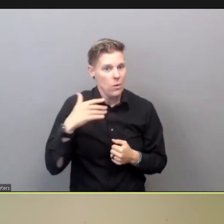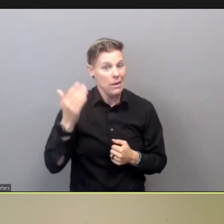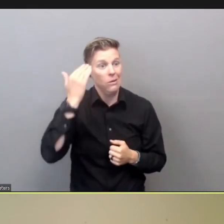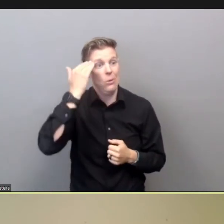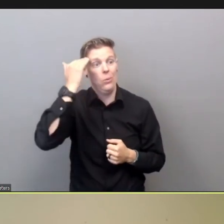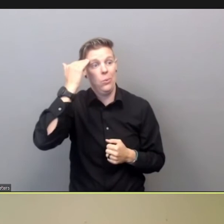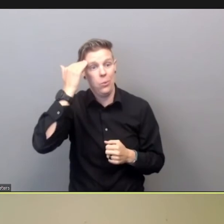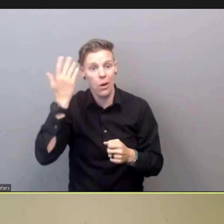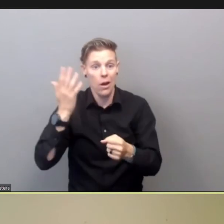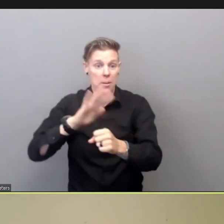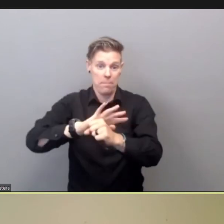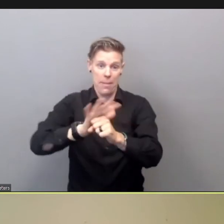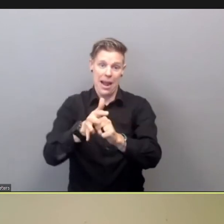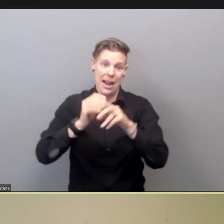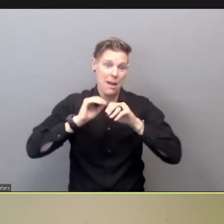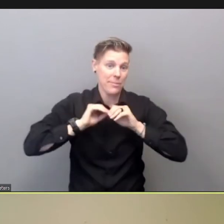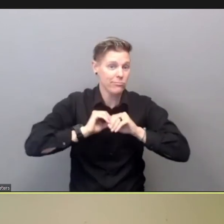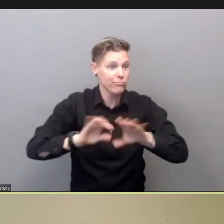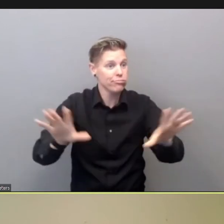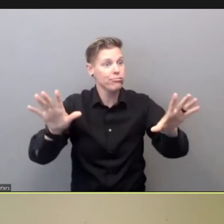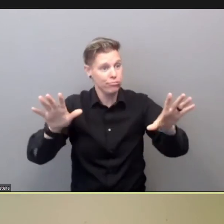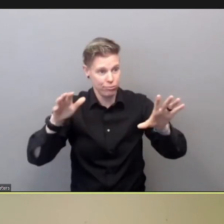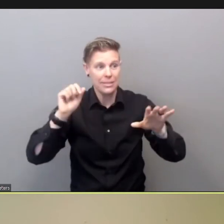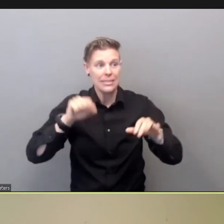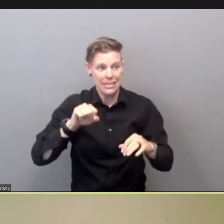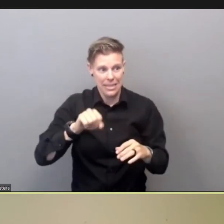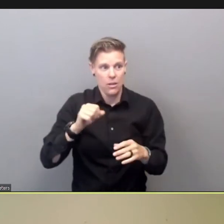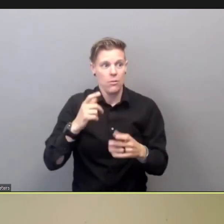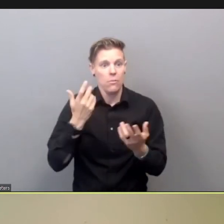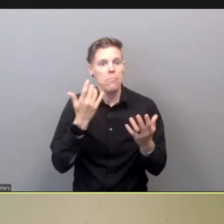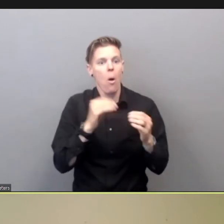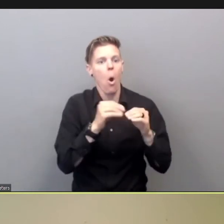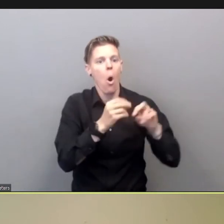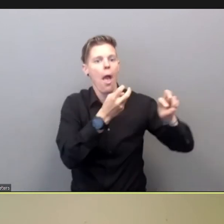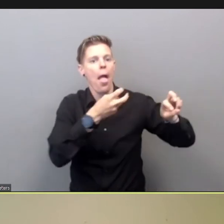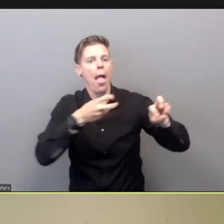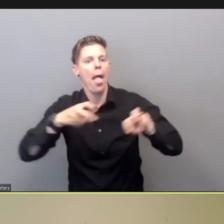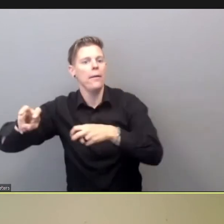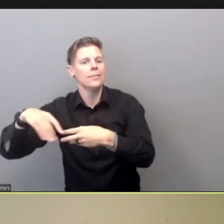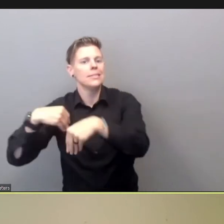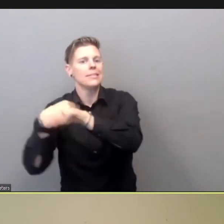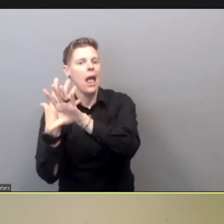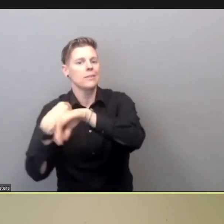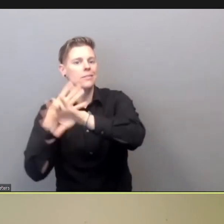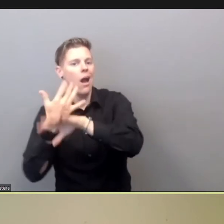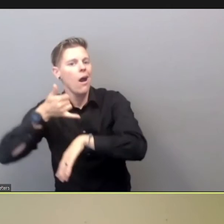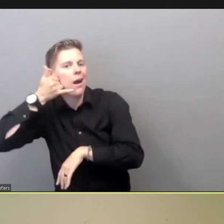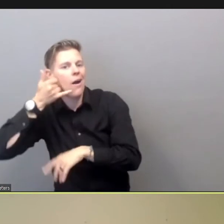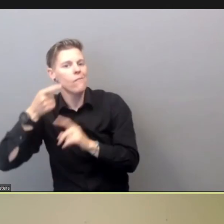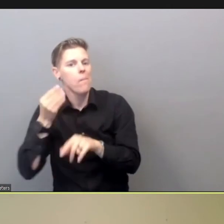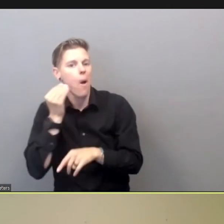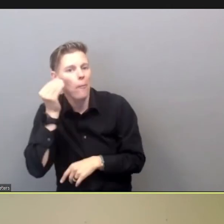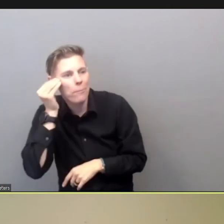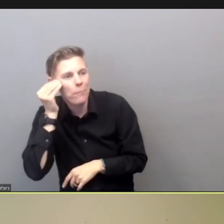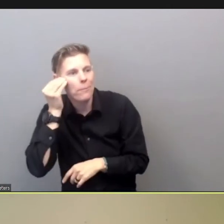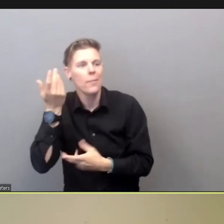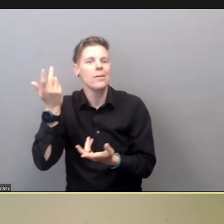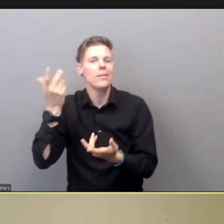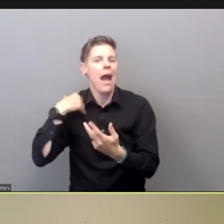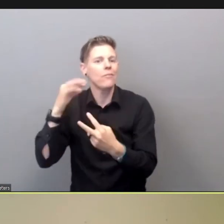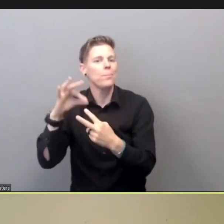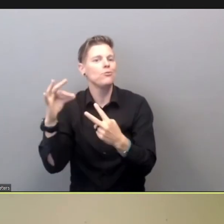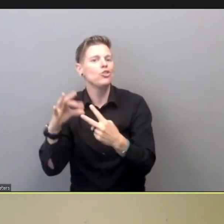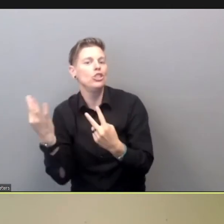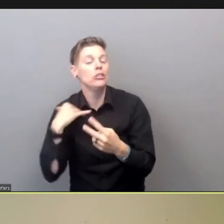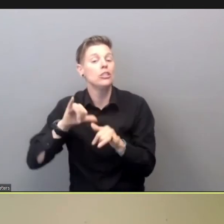tremendous amount of telework, is really creating a lot of different options for workers, or at least the desire to work in a very different setting that they